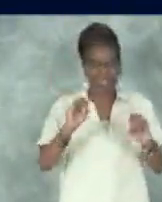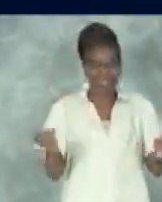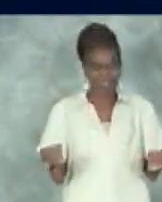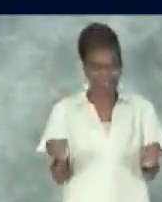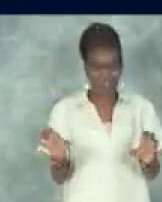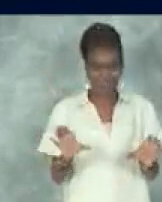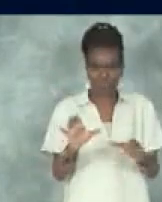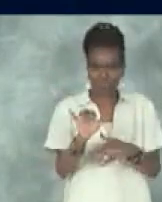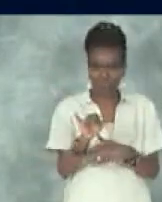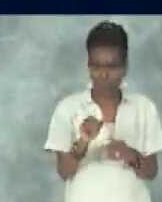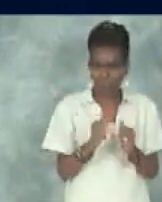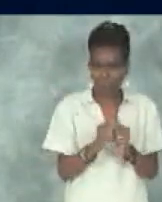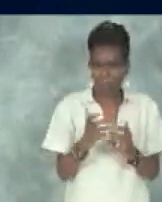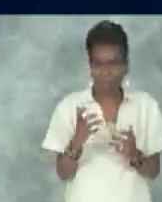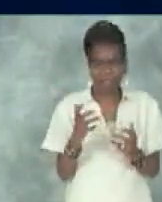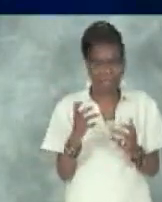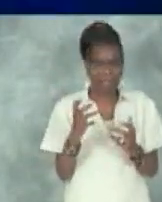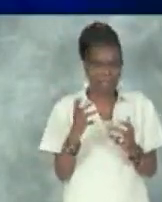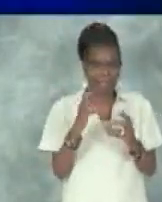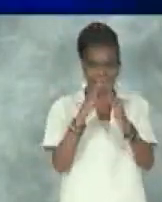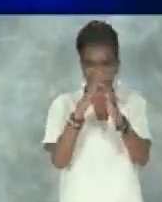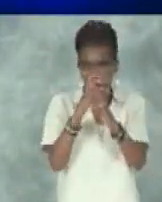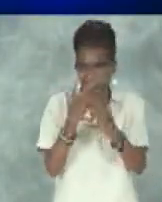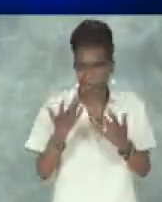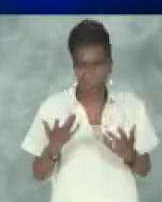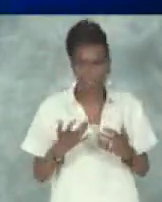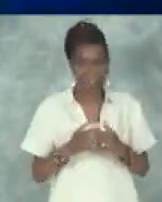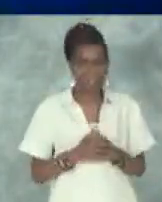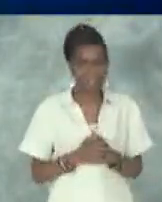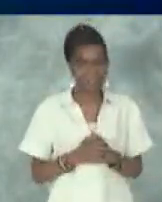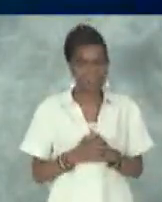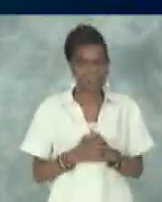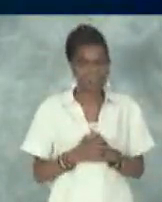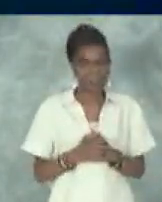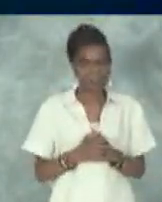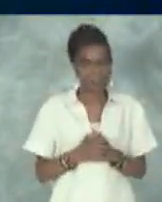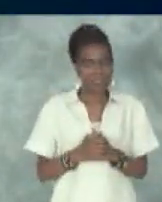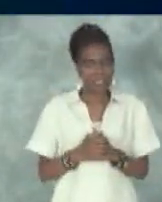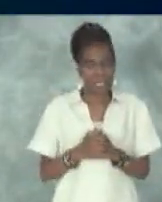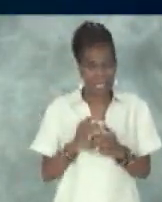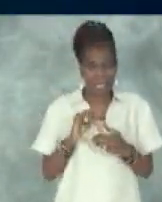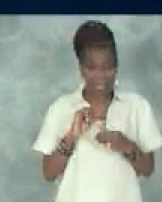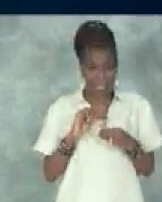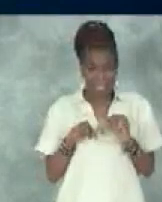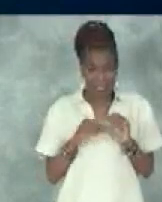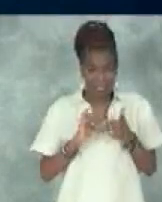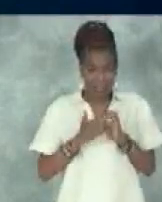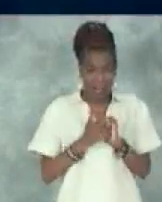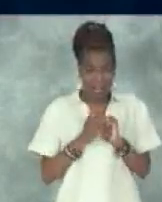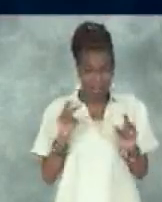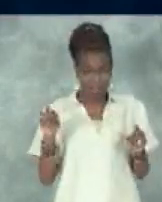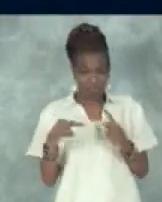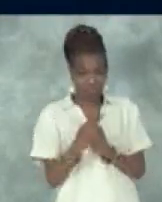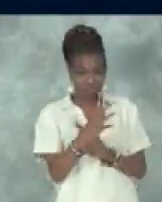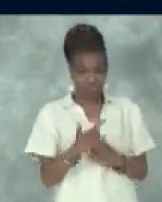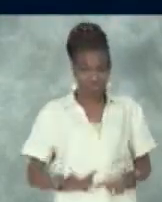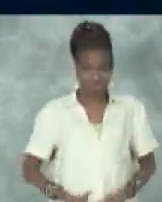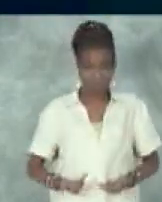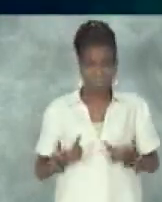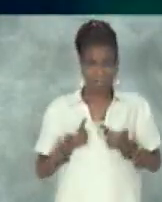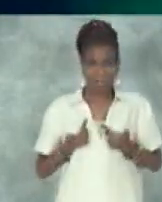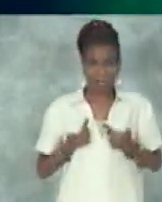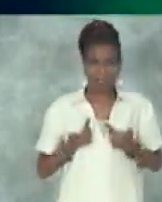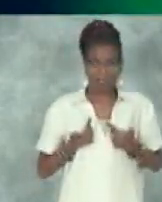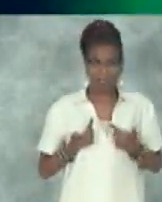with you looking at your life in a granular way about what motivates you, what keeps